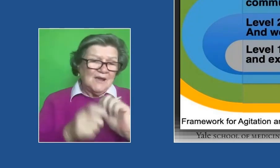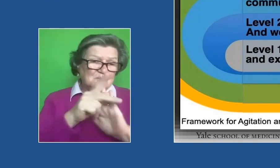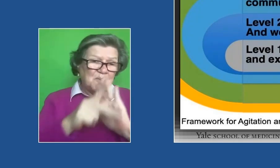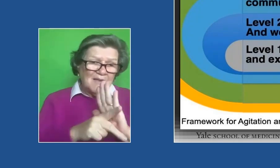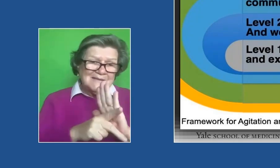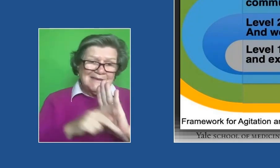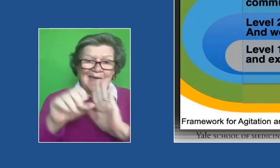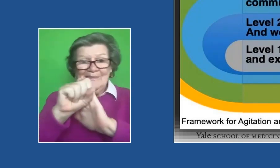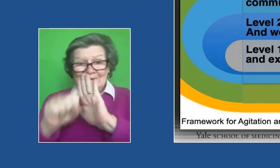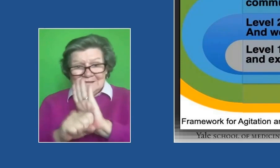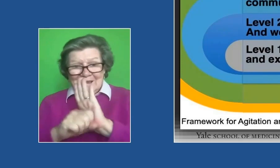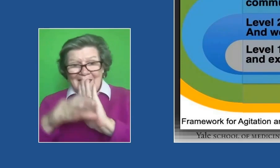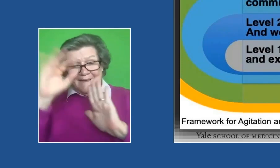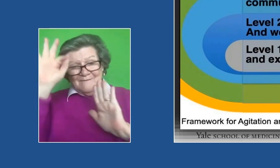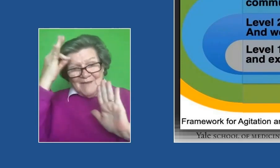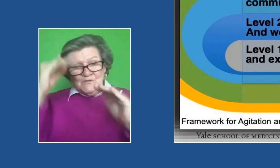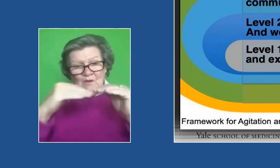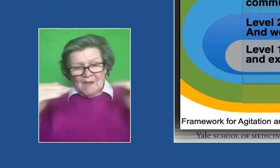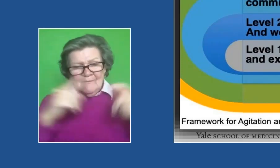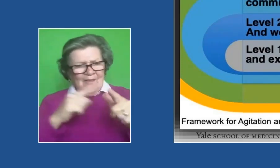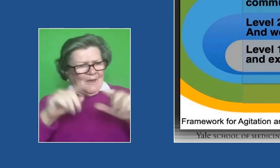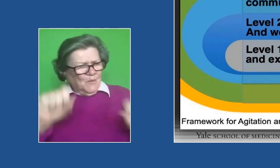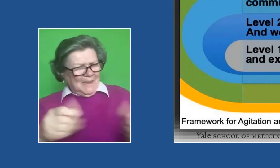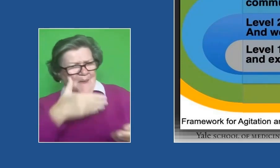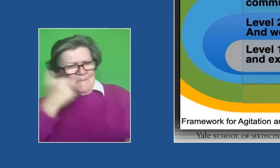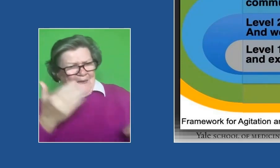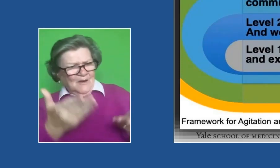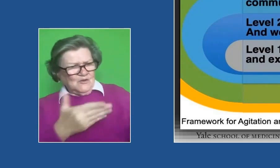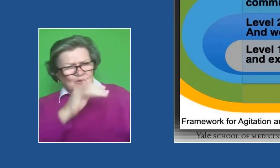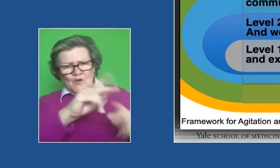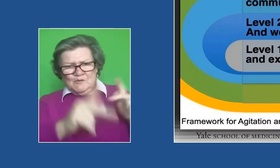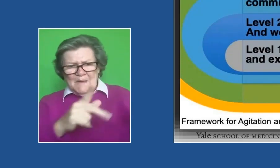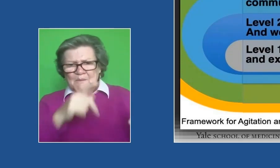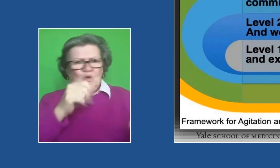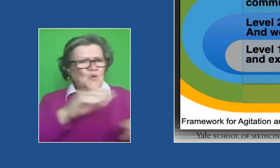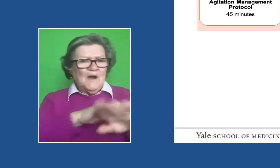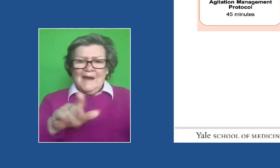that we better serve those patients that are the most underserved.